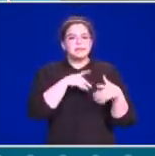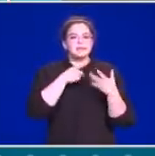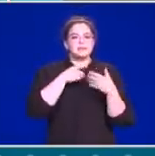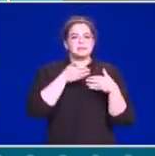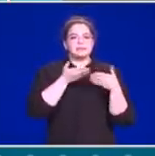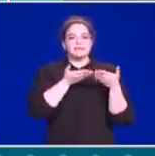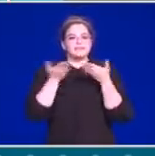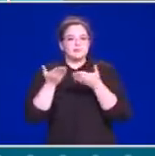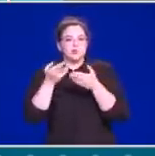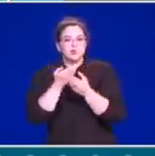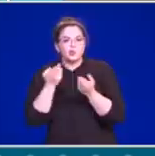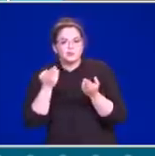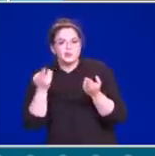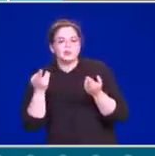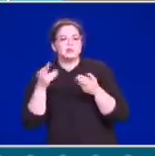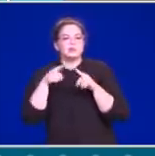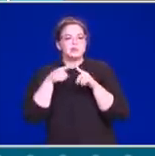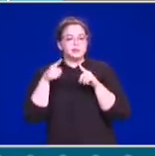resources to